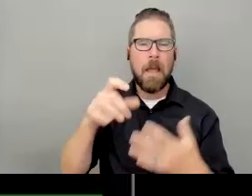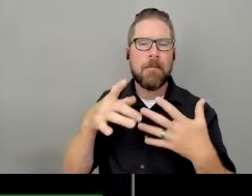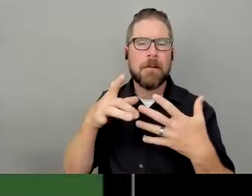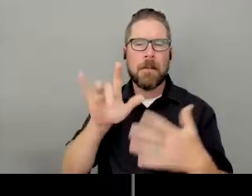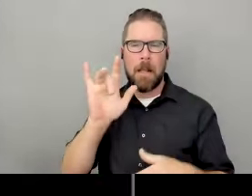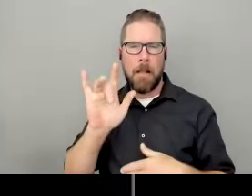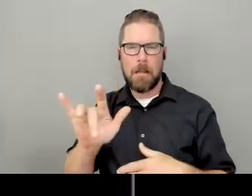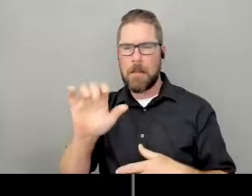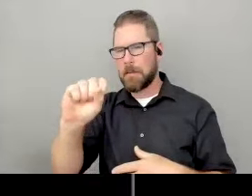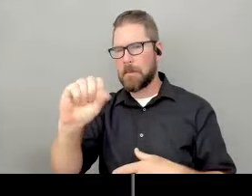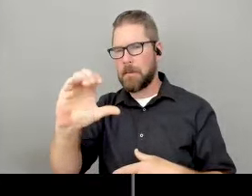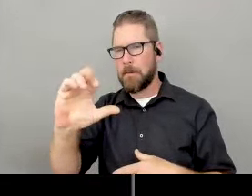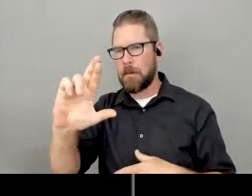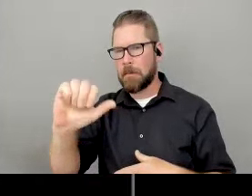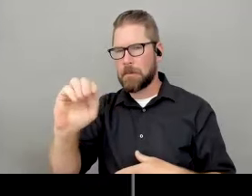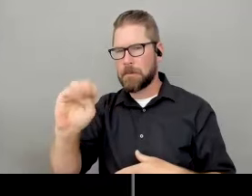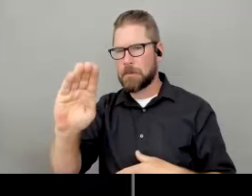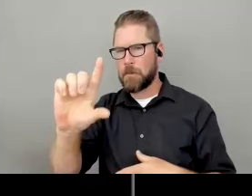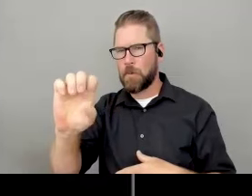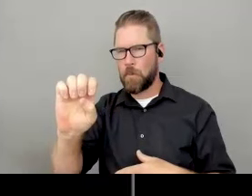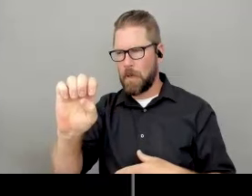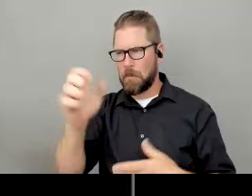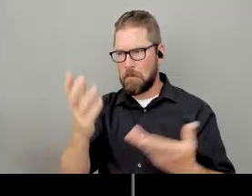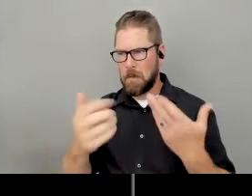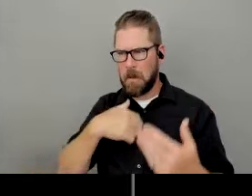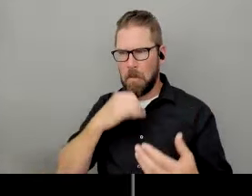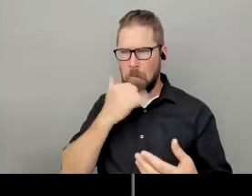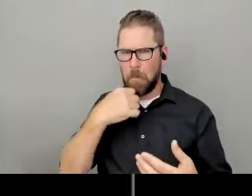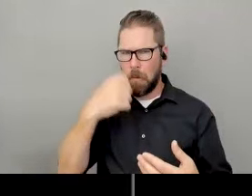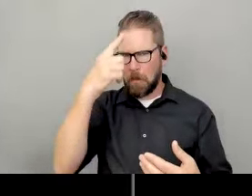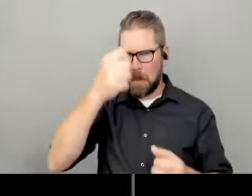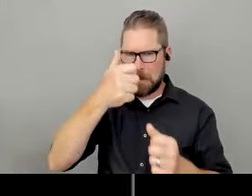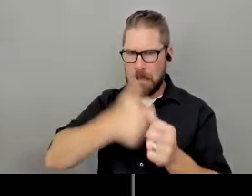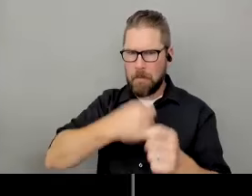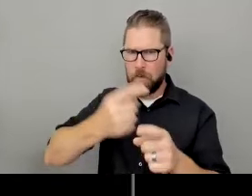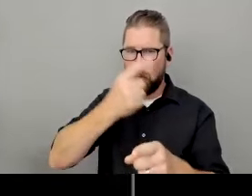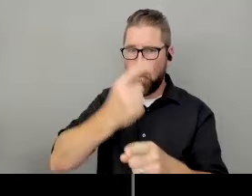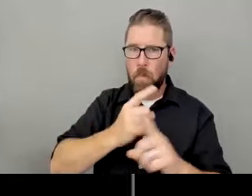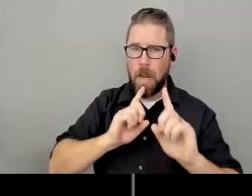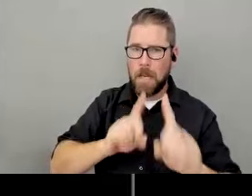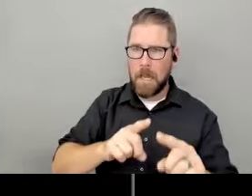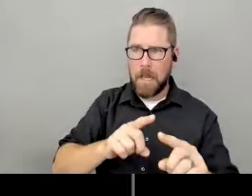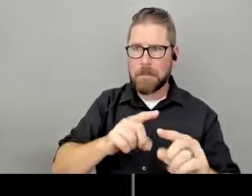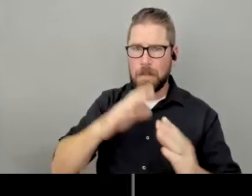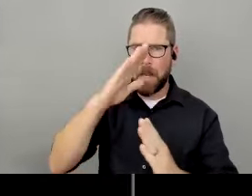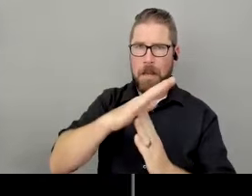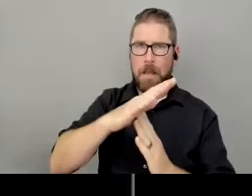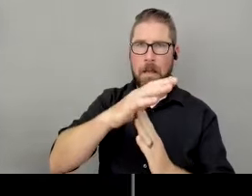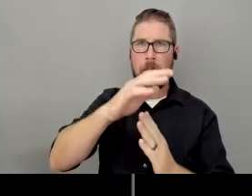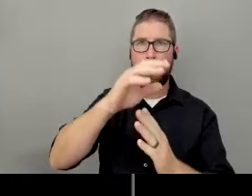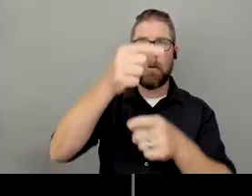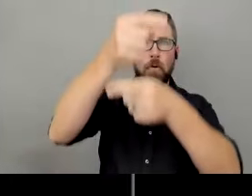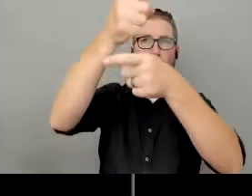So editing is something we'll talk about too, which is kind of nice features of play pause that you can't easily